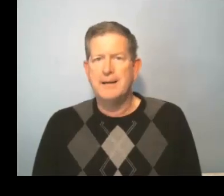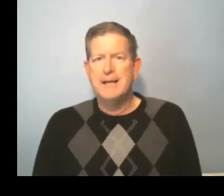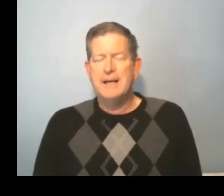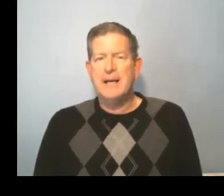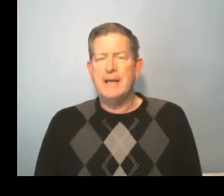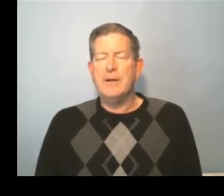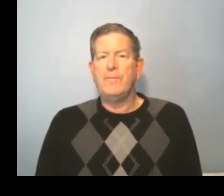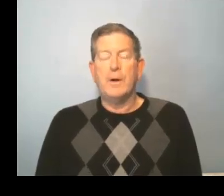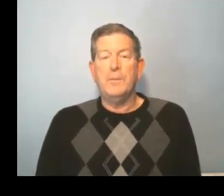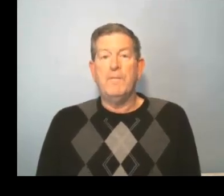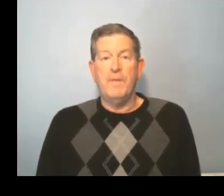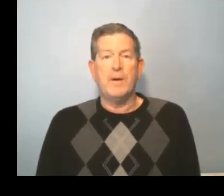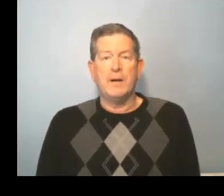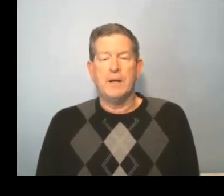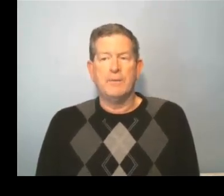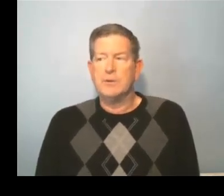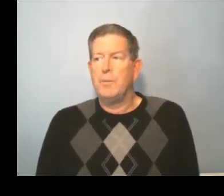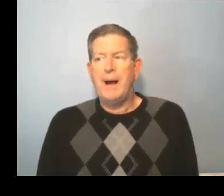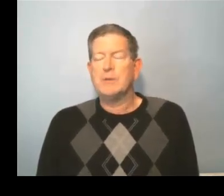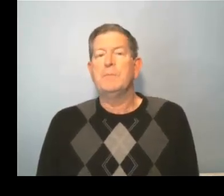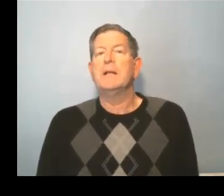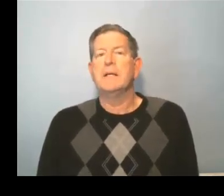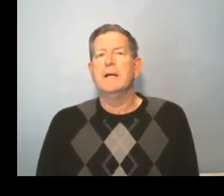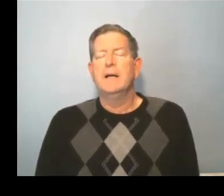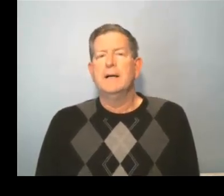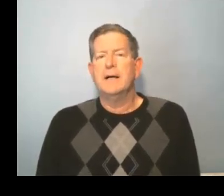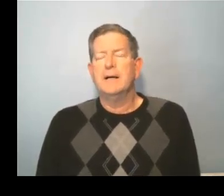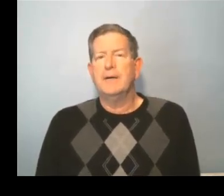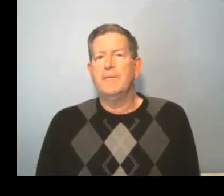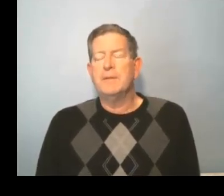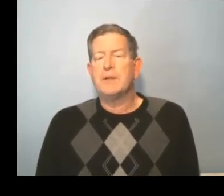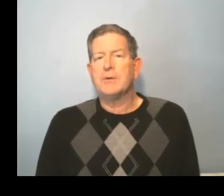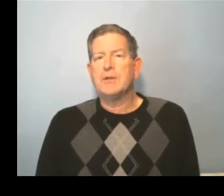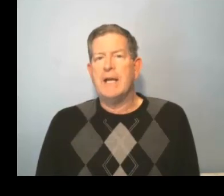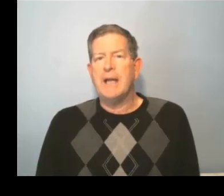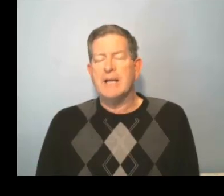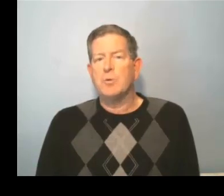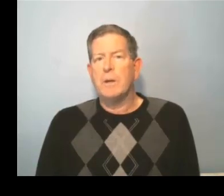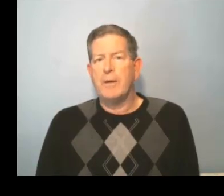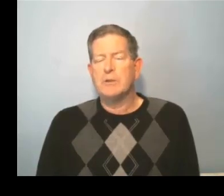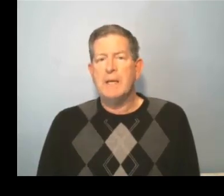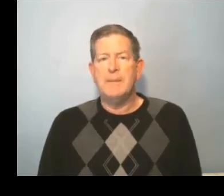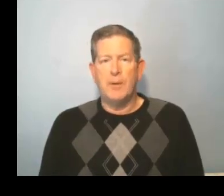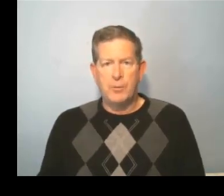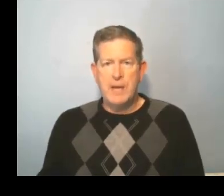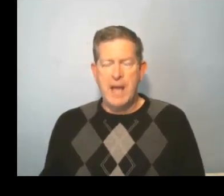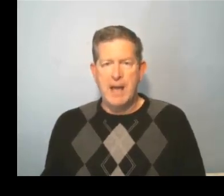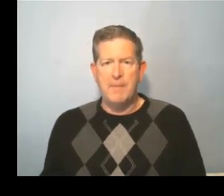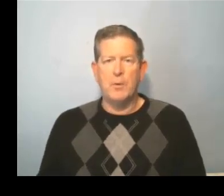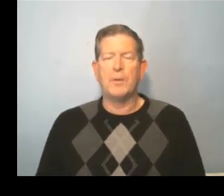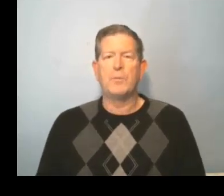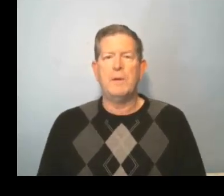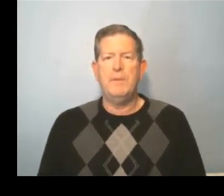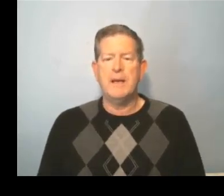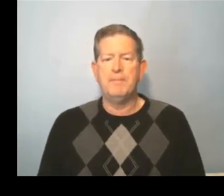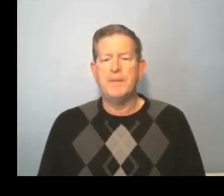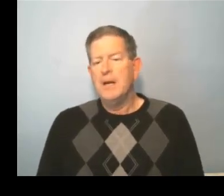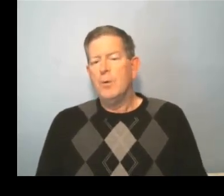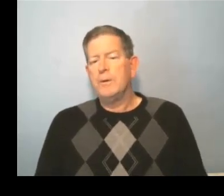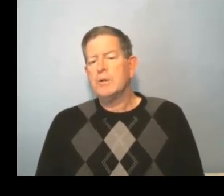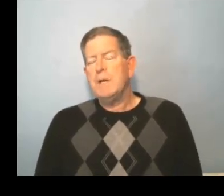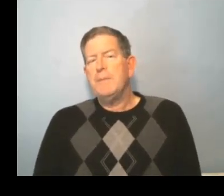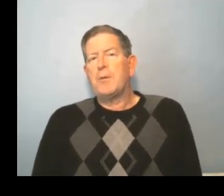o'clock. And therefore, it would be very clear. There's no possibility of misunderstanding as to whether I was speaking about 3 a.m. or 3